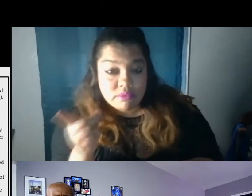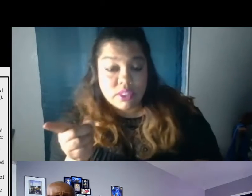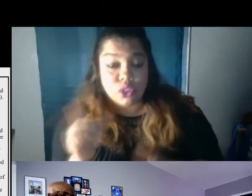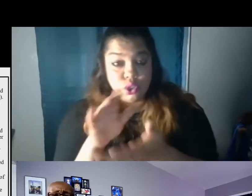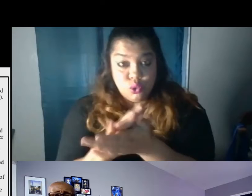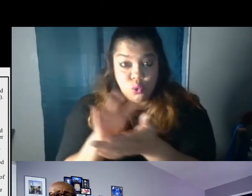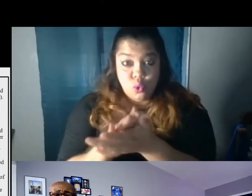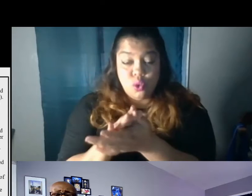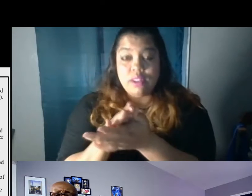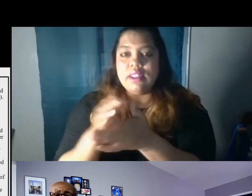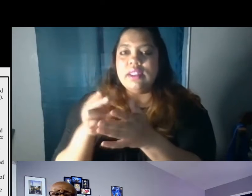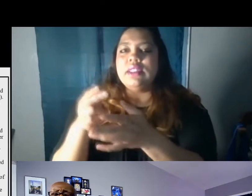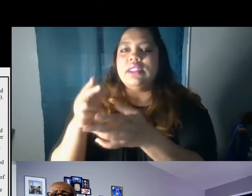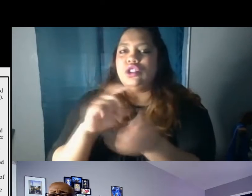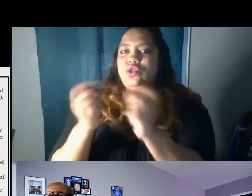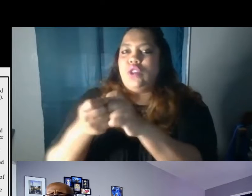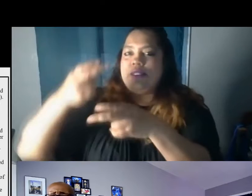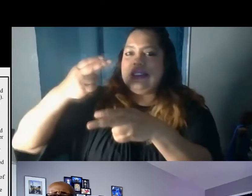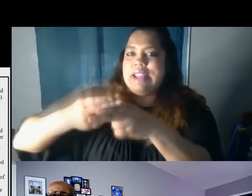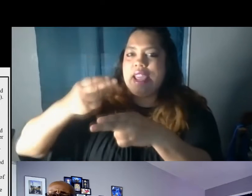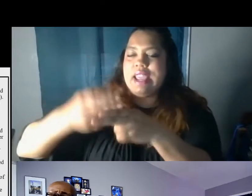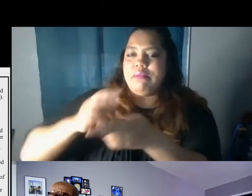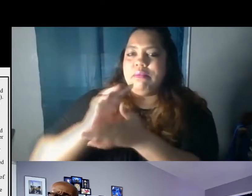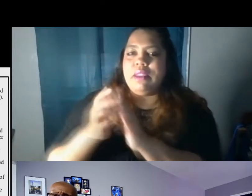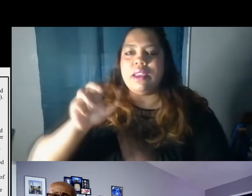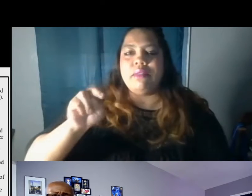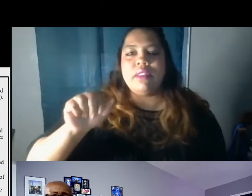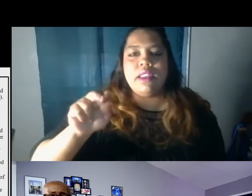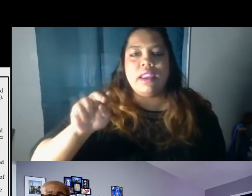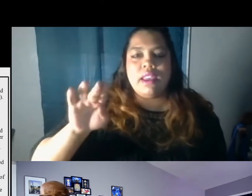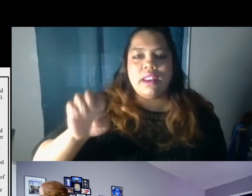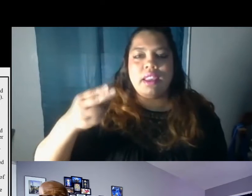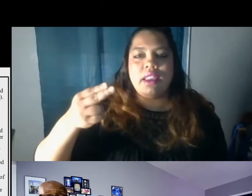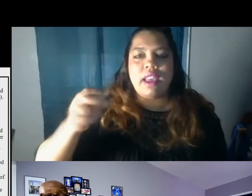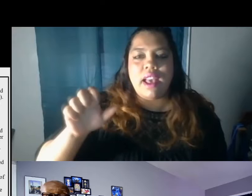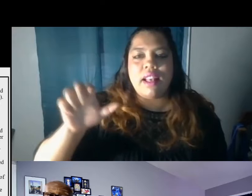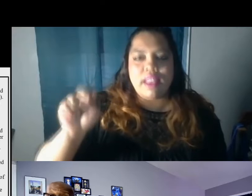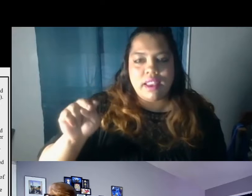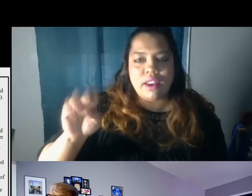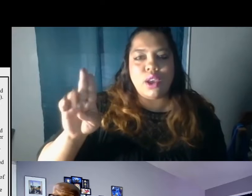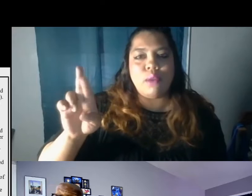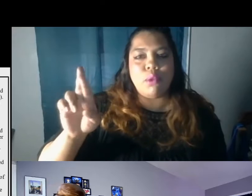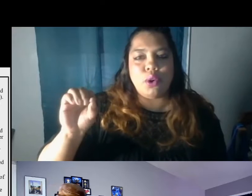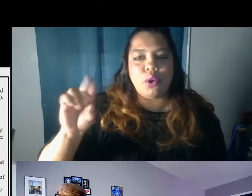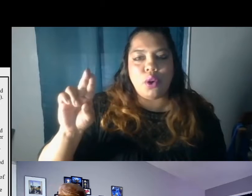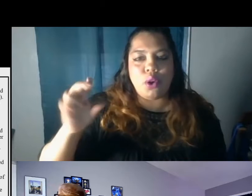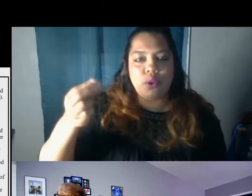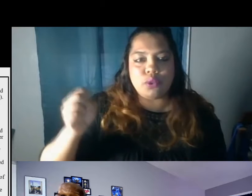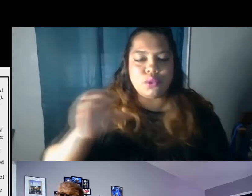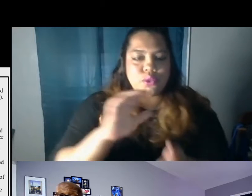And as part of a network of strong Black club women in the first half of the 20th